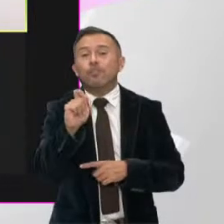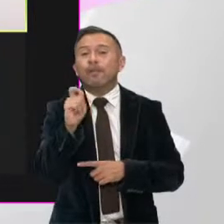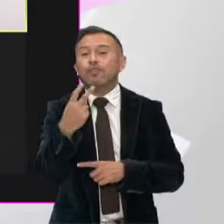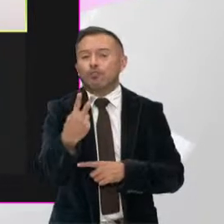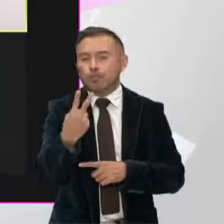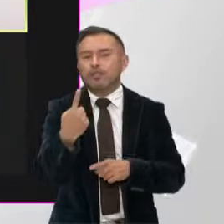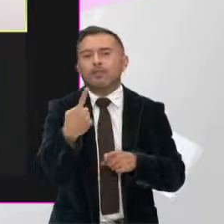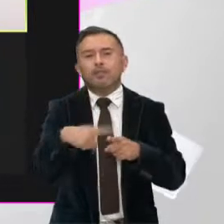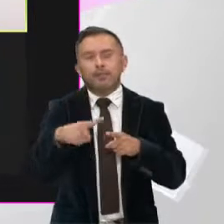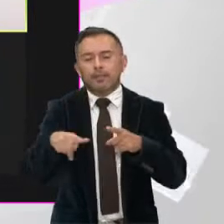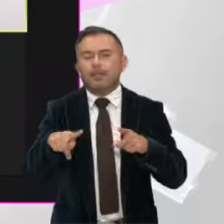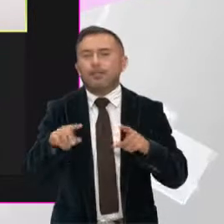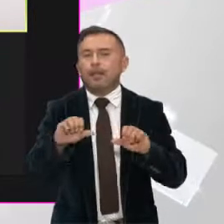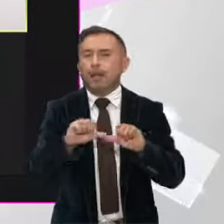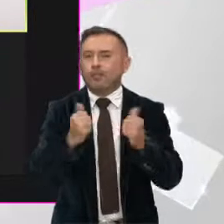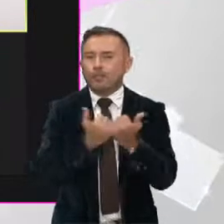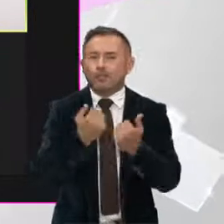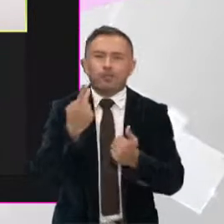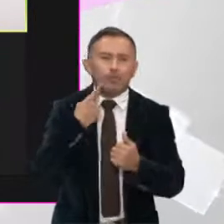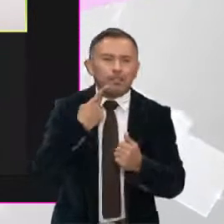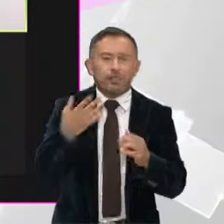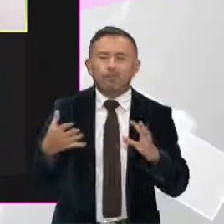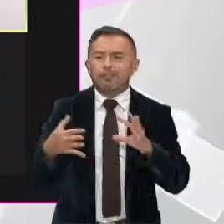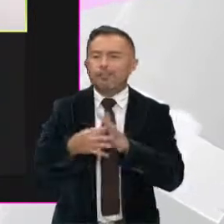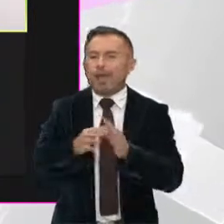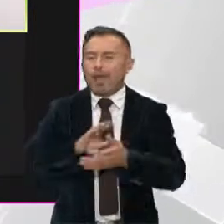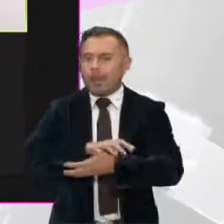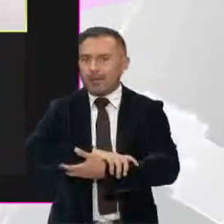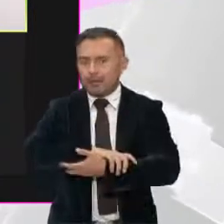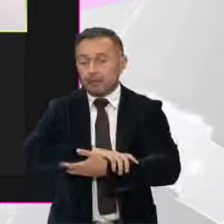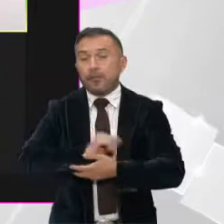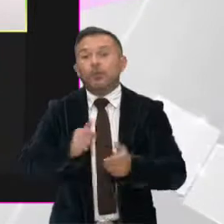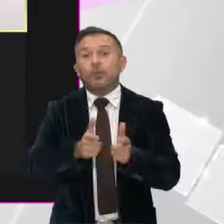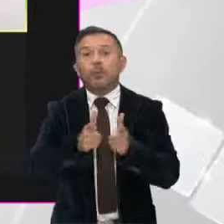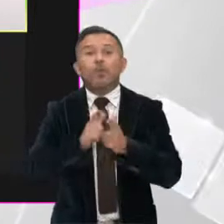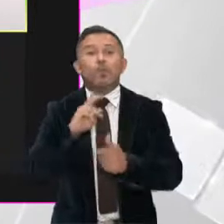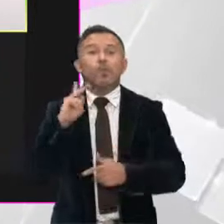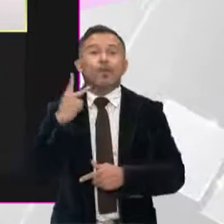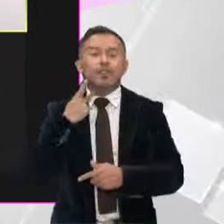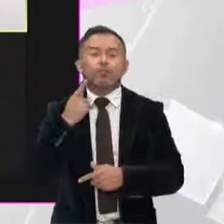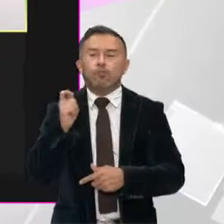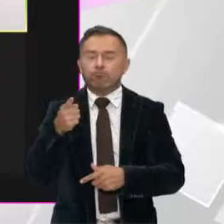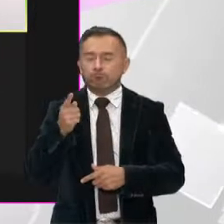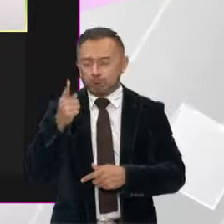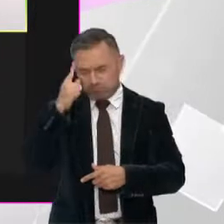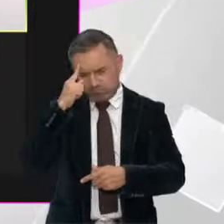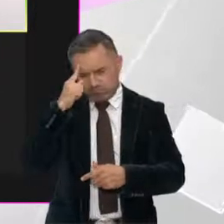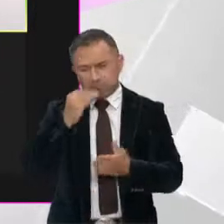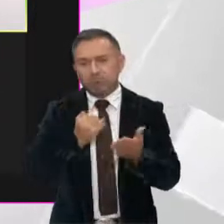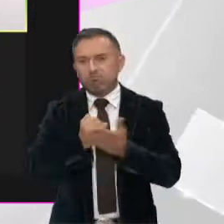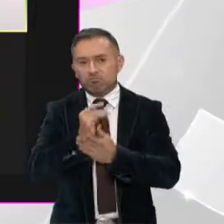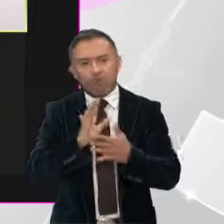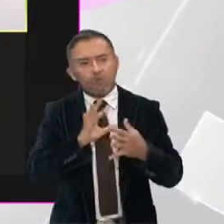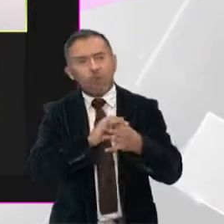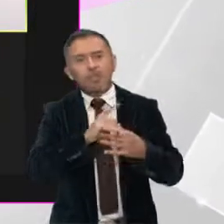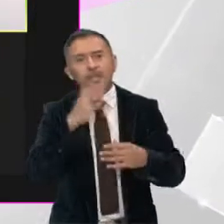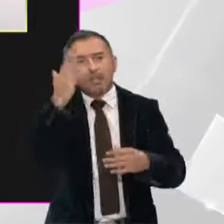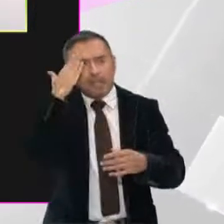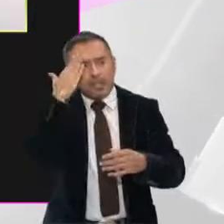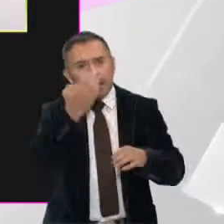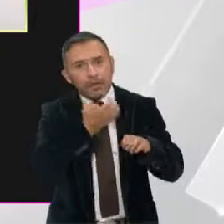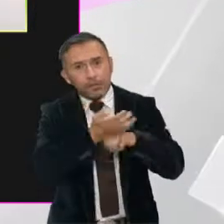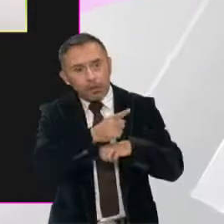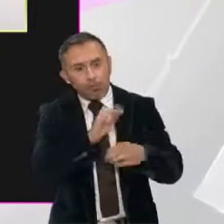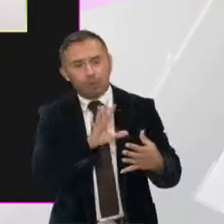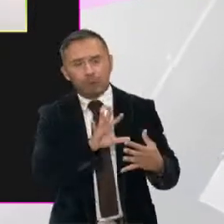enrolled 122 political organizations and partnerships, and the parties have made some agreements